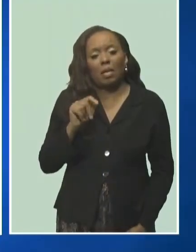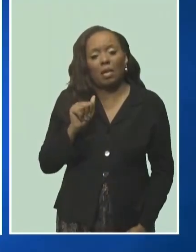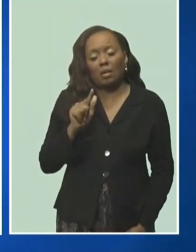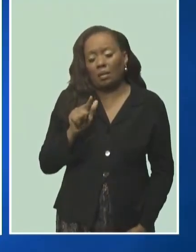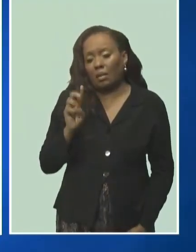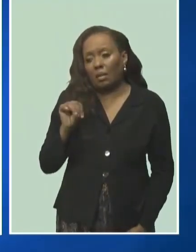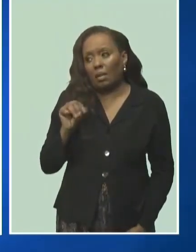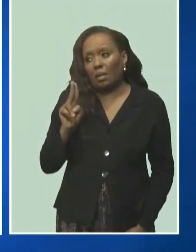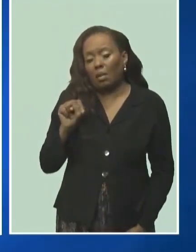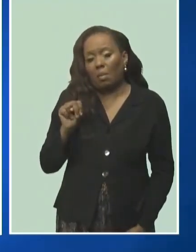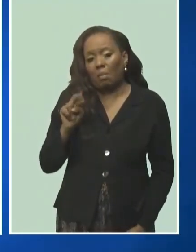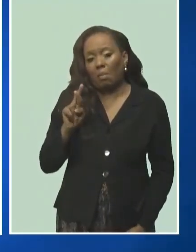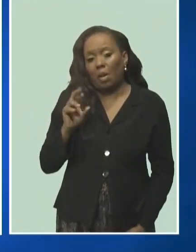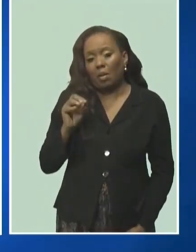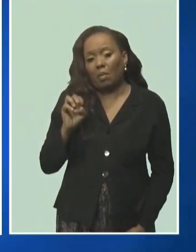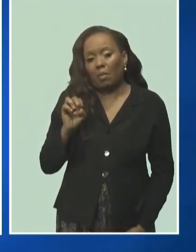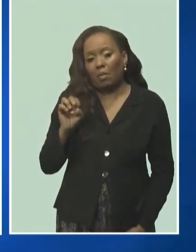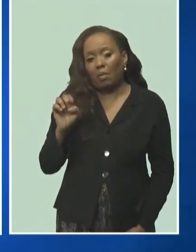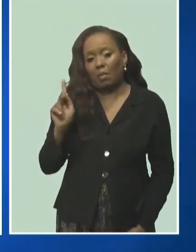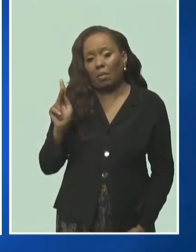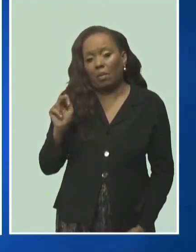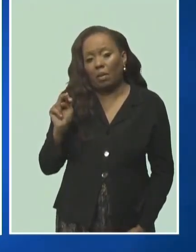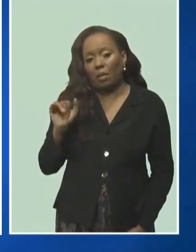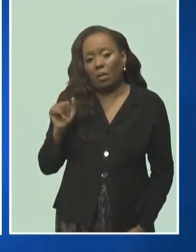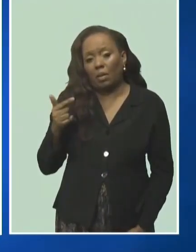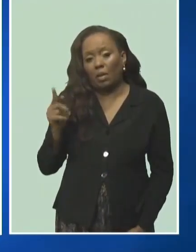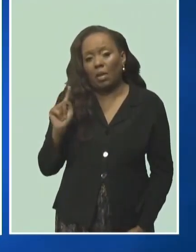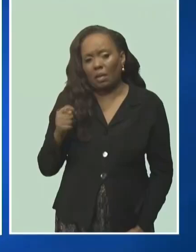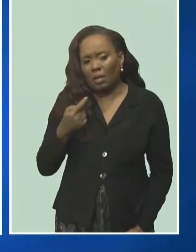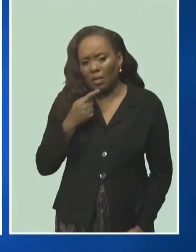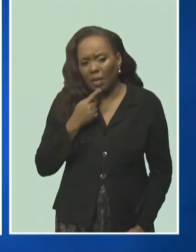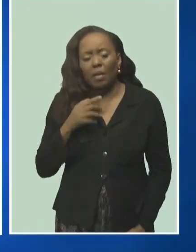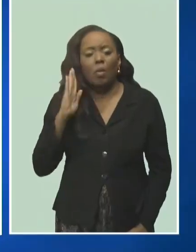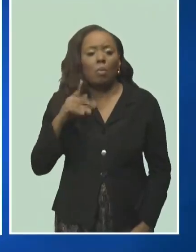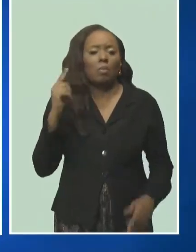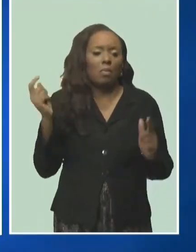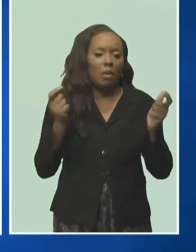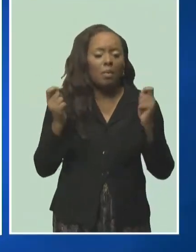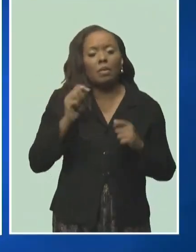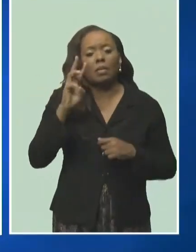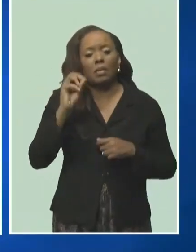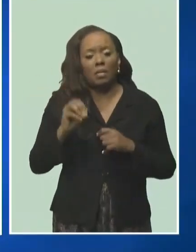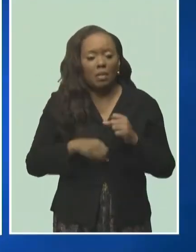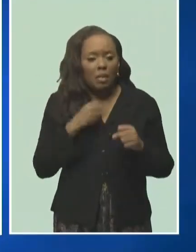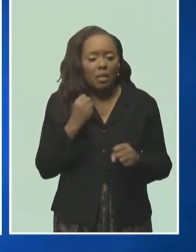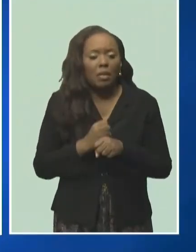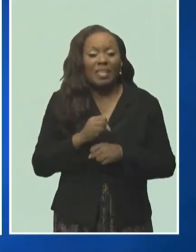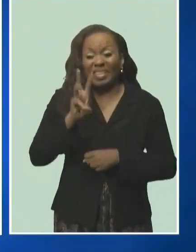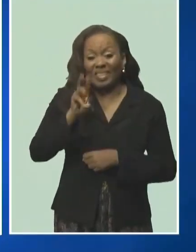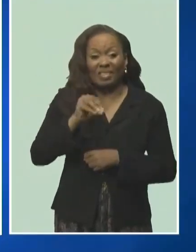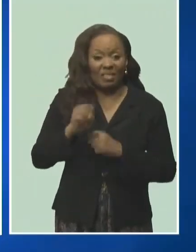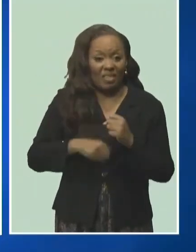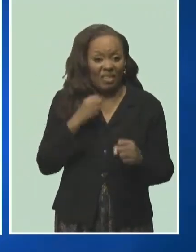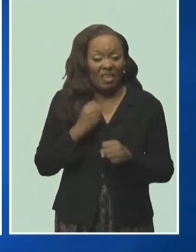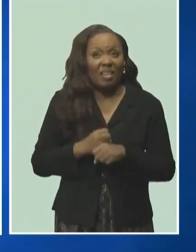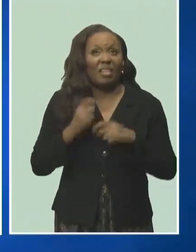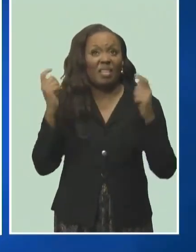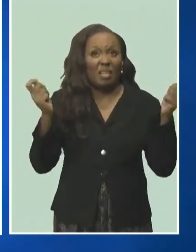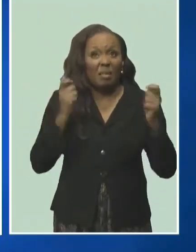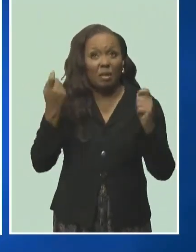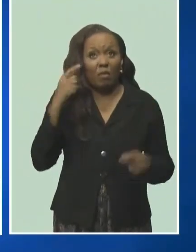Dr. Munro-Knight said sustainable development will be at the core of the 60th anniversary celebrations of the Forage